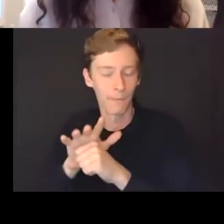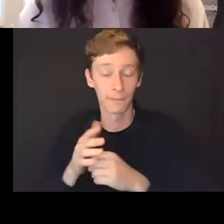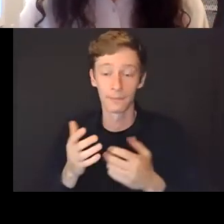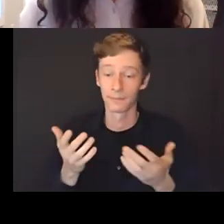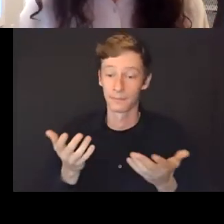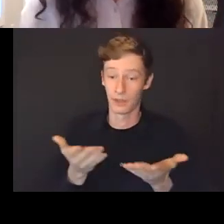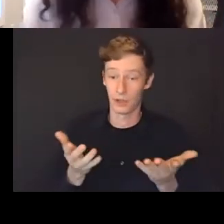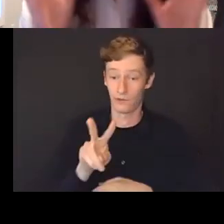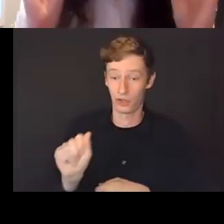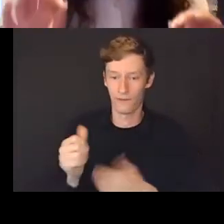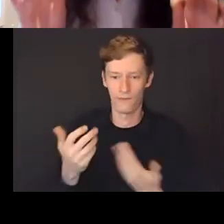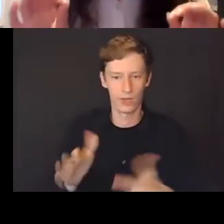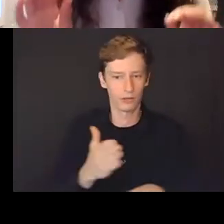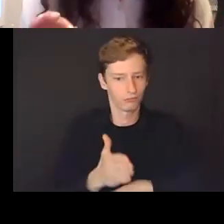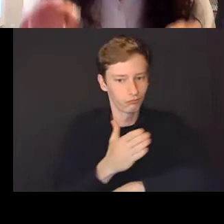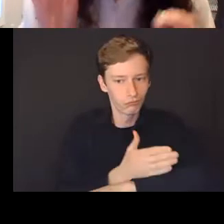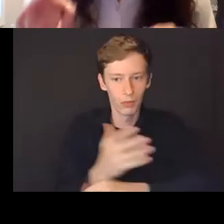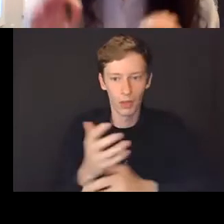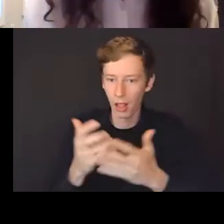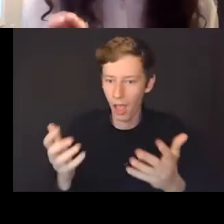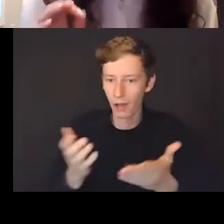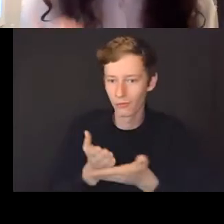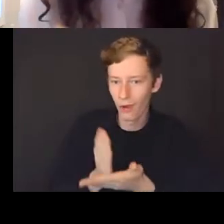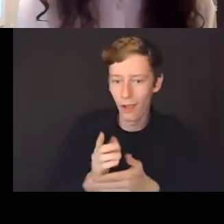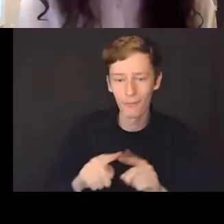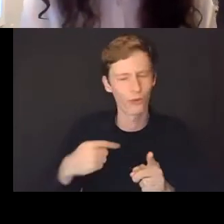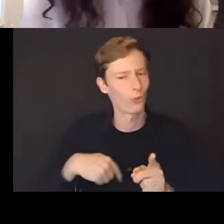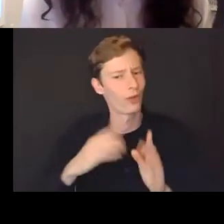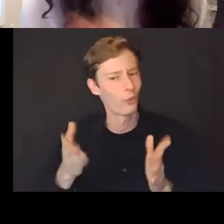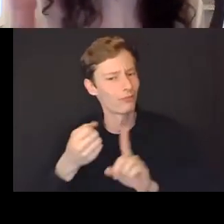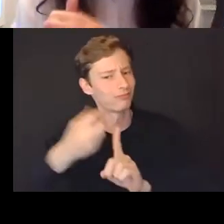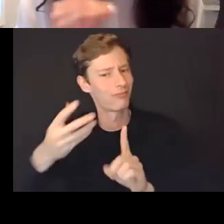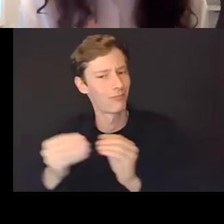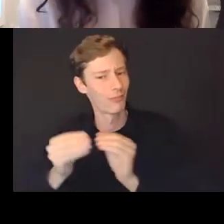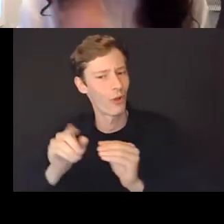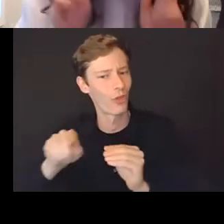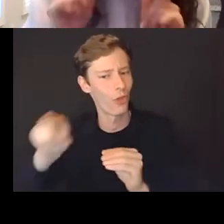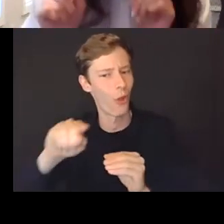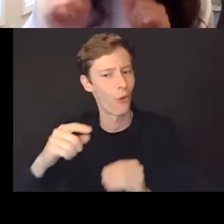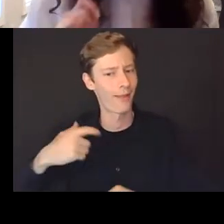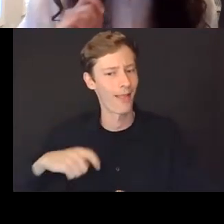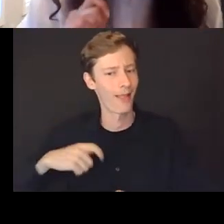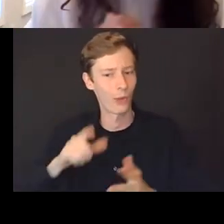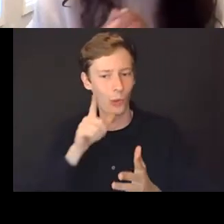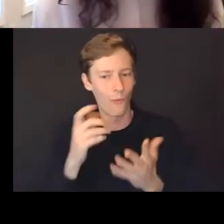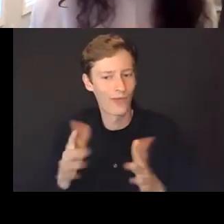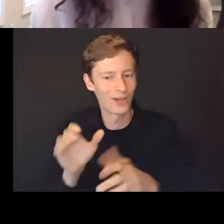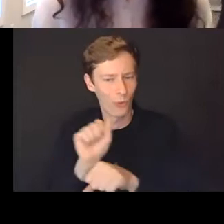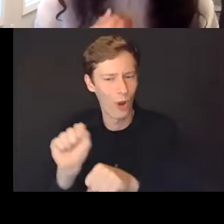to abortion access. And we're going to hear directly from the members who have worked on that legislation in our last panel. I see some of them here